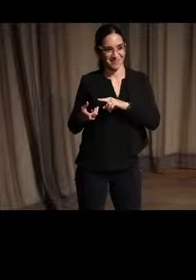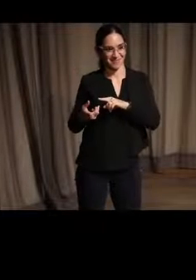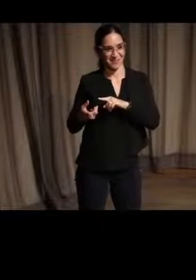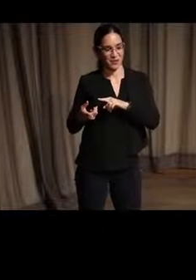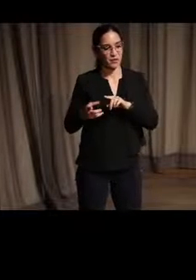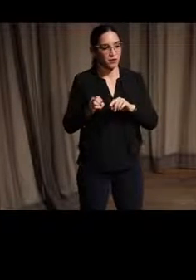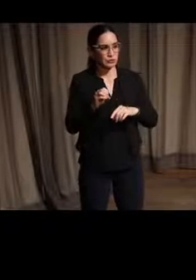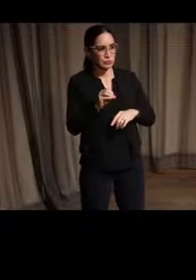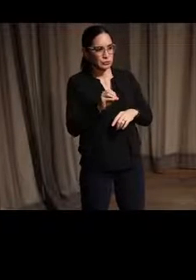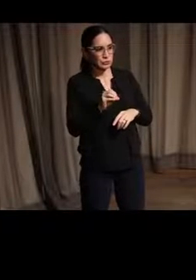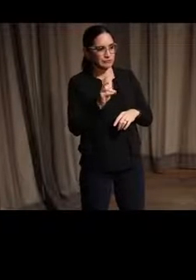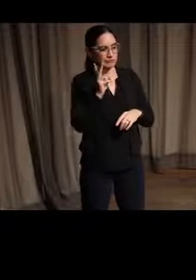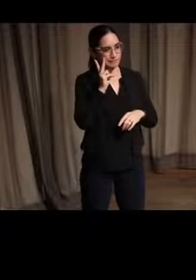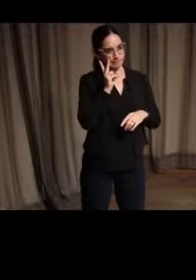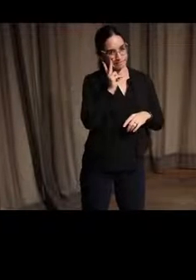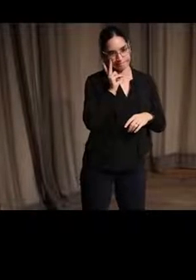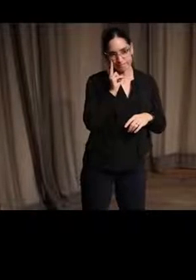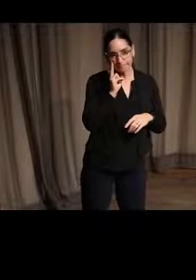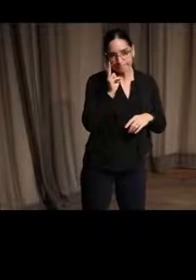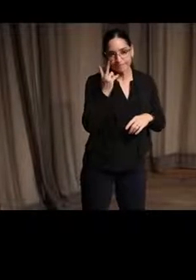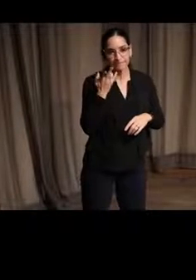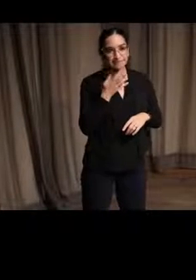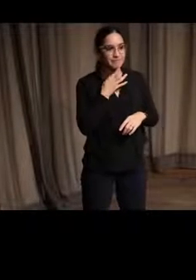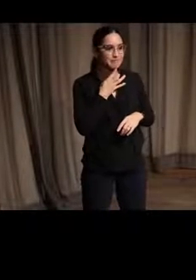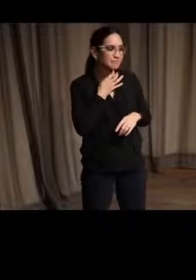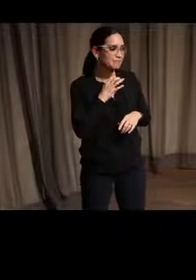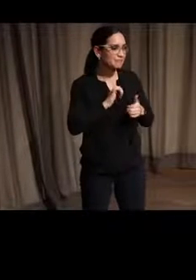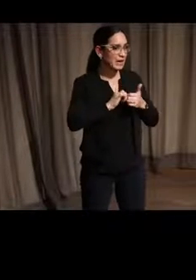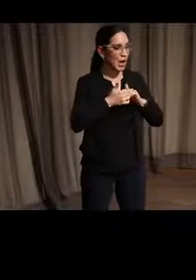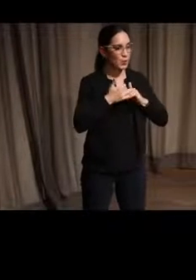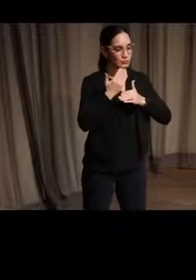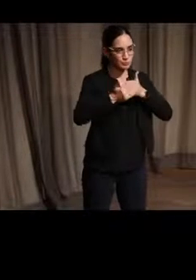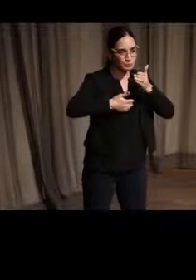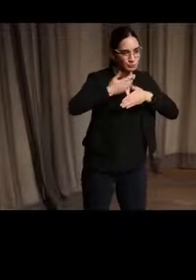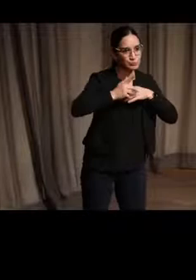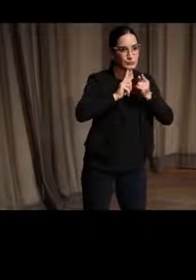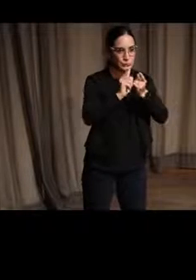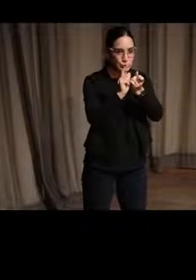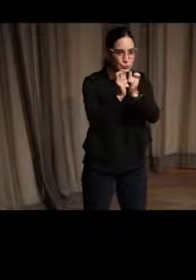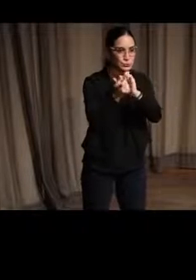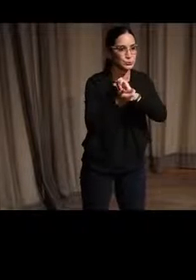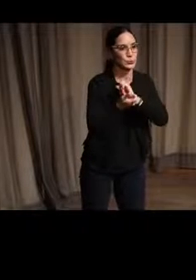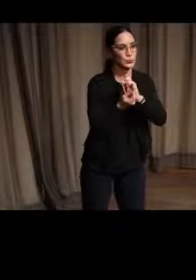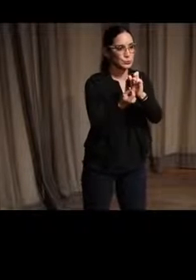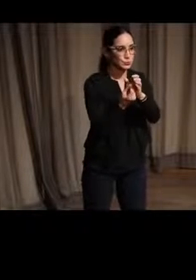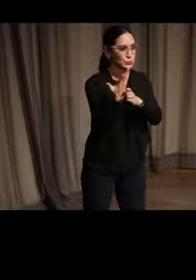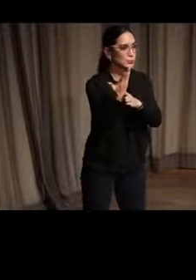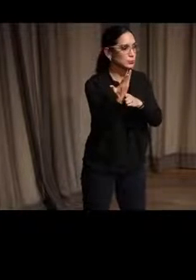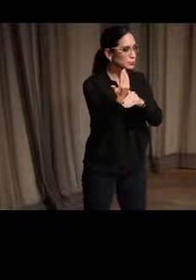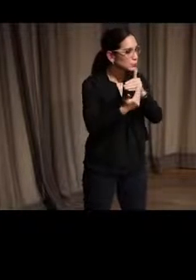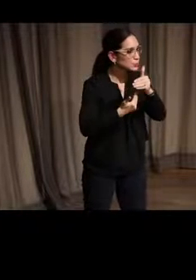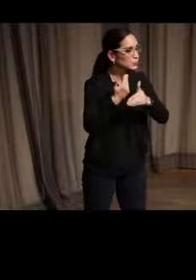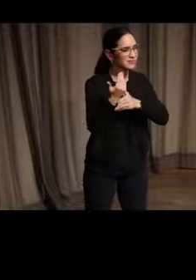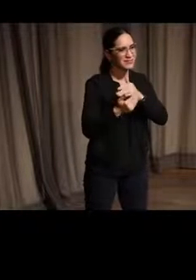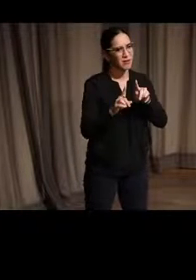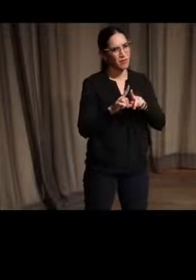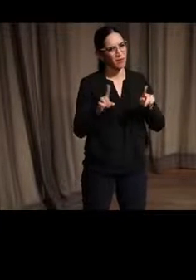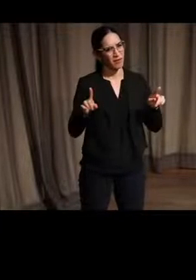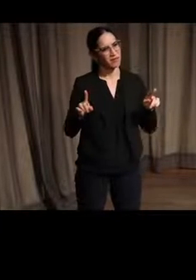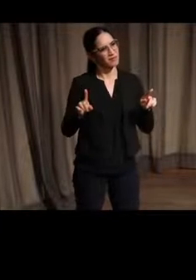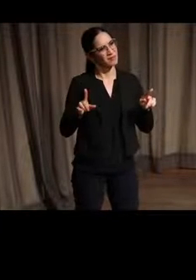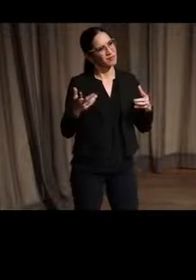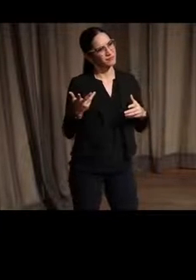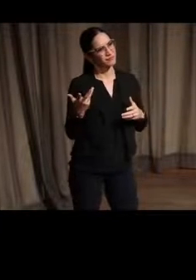I'm curious to see as well how it's evolved. But I think the conversation has already evolved. Like, when I was working on